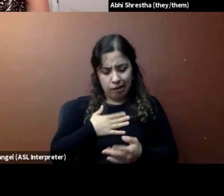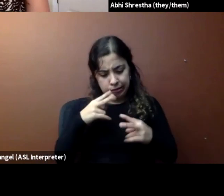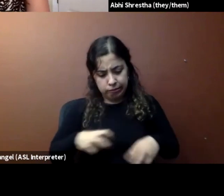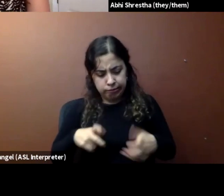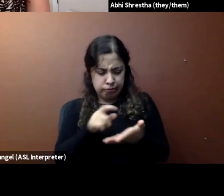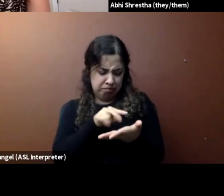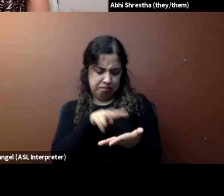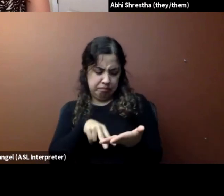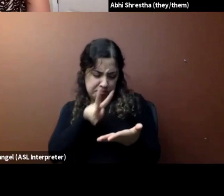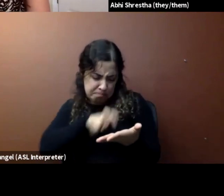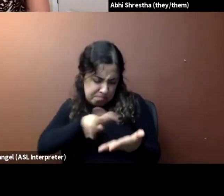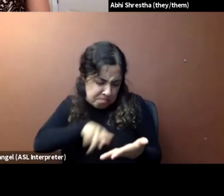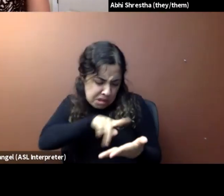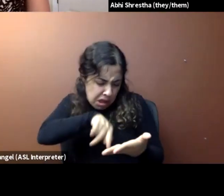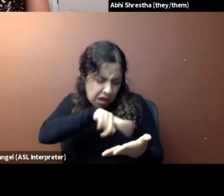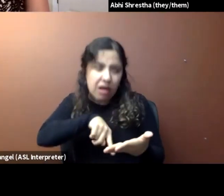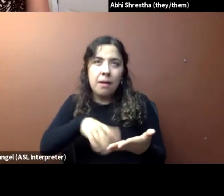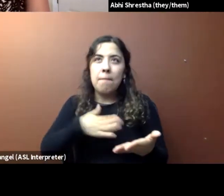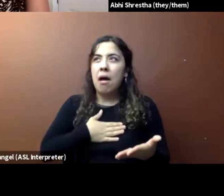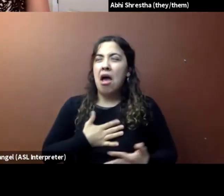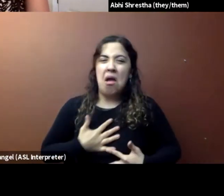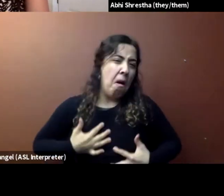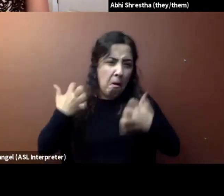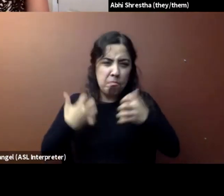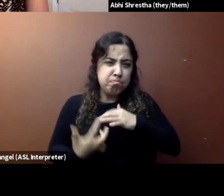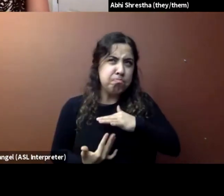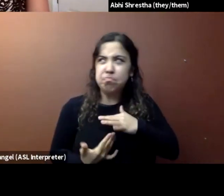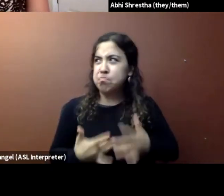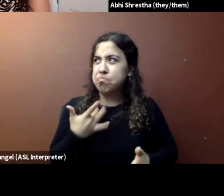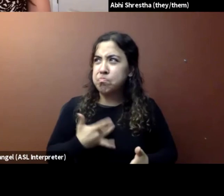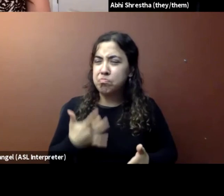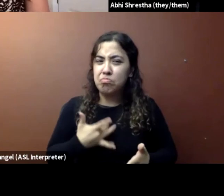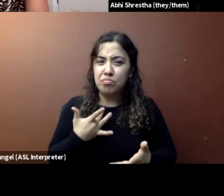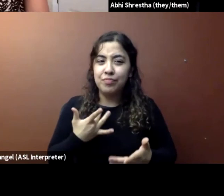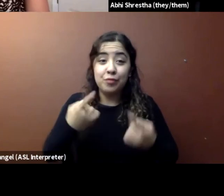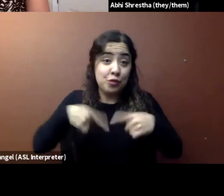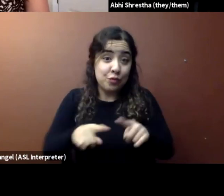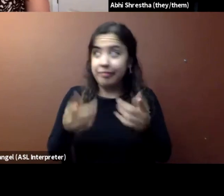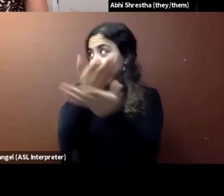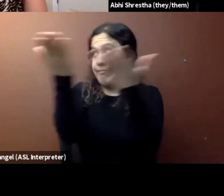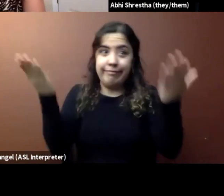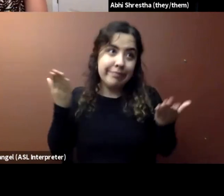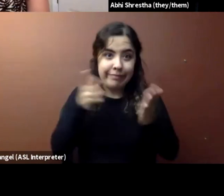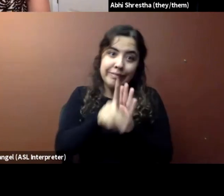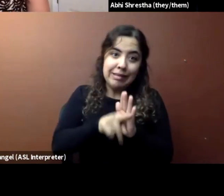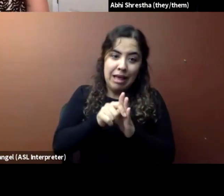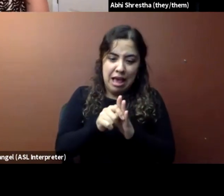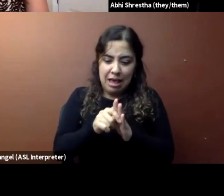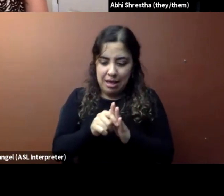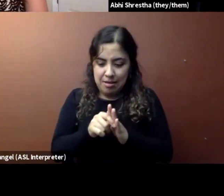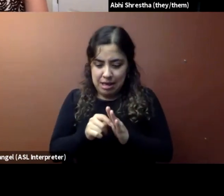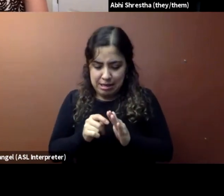the rage that I'm feeling during this time is just like manifesting itself